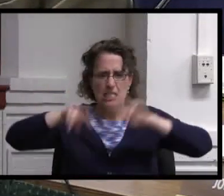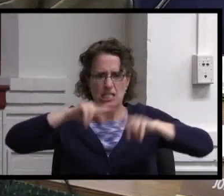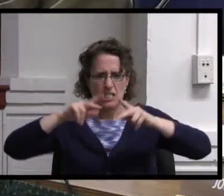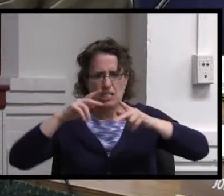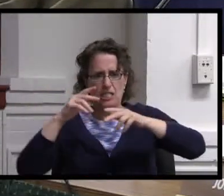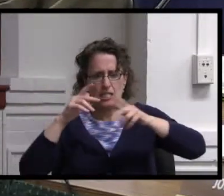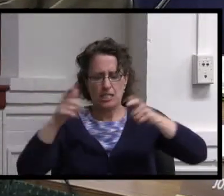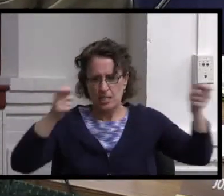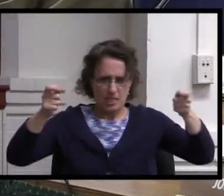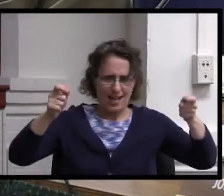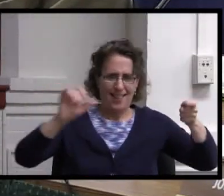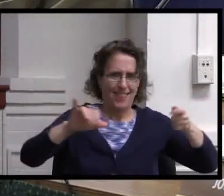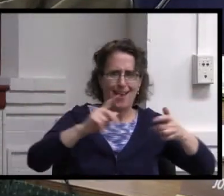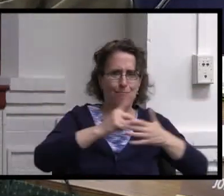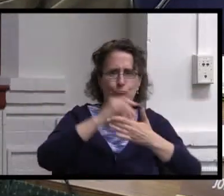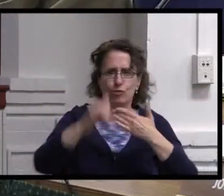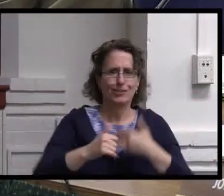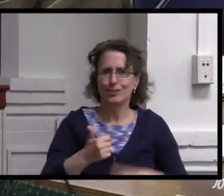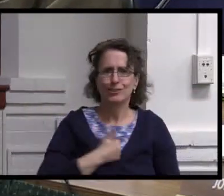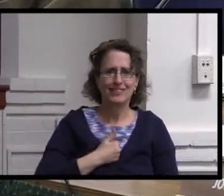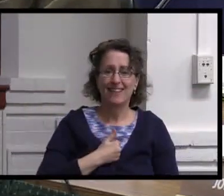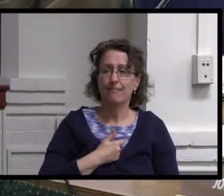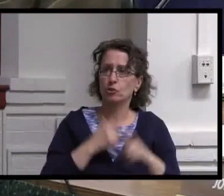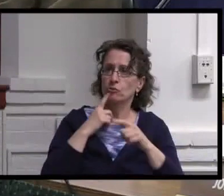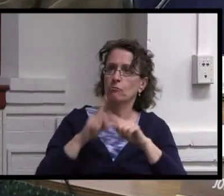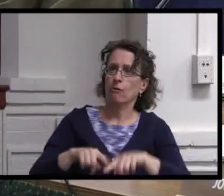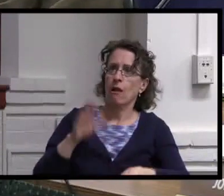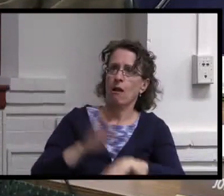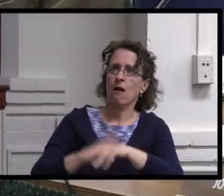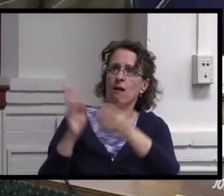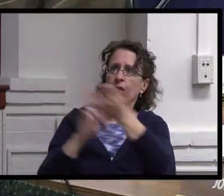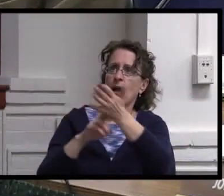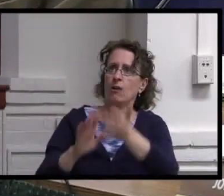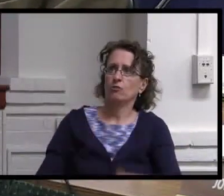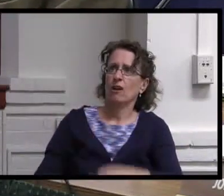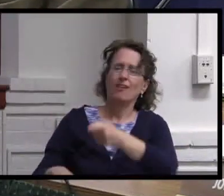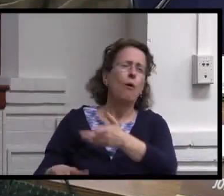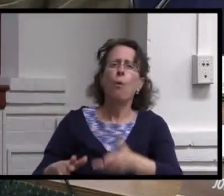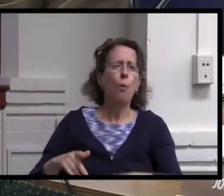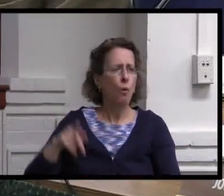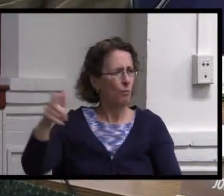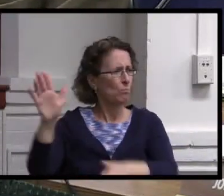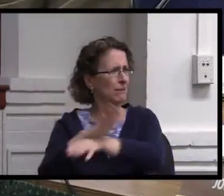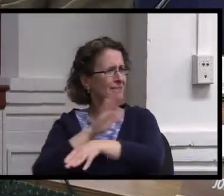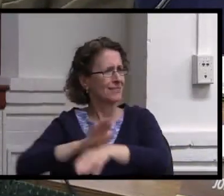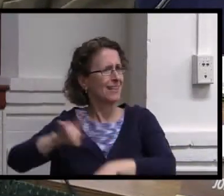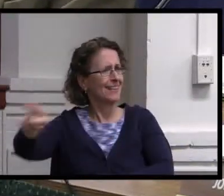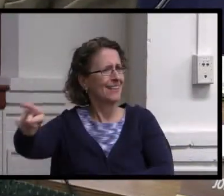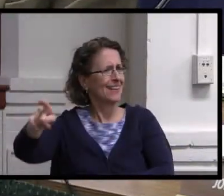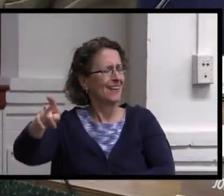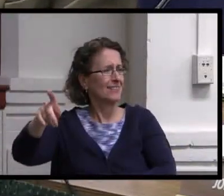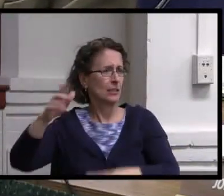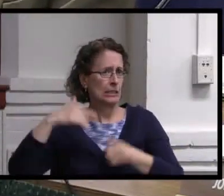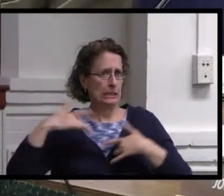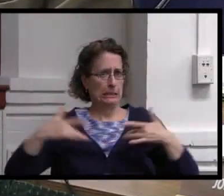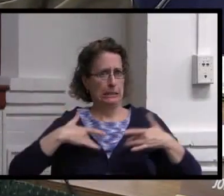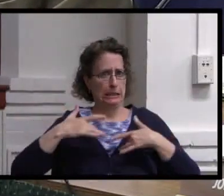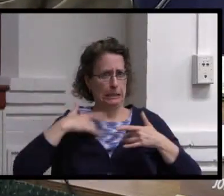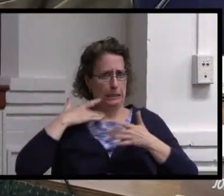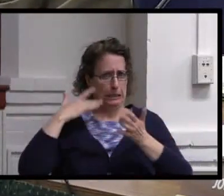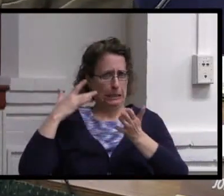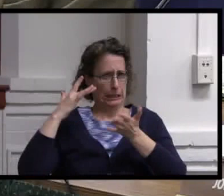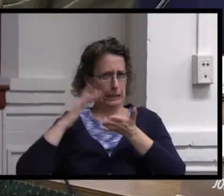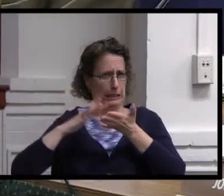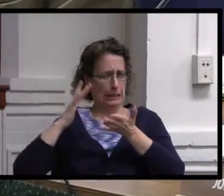able to rely on contracted expert services to represent our interests. So that in the communication that occurs